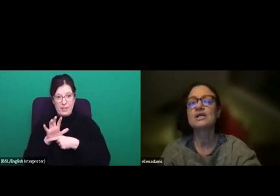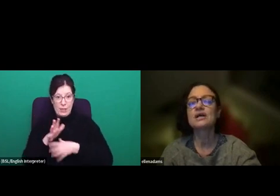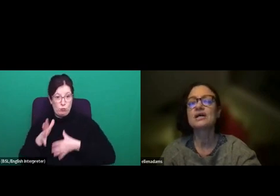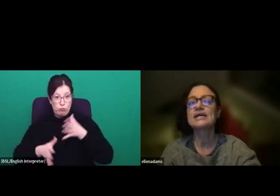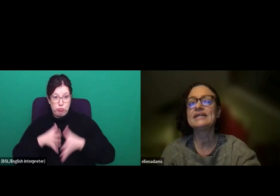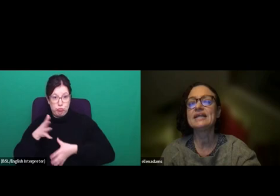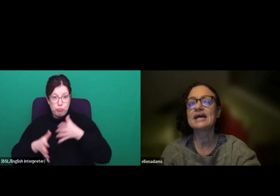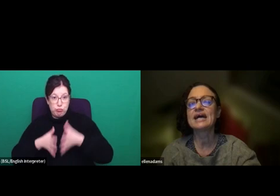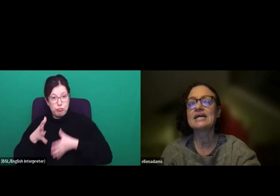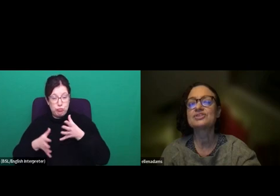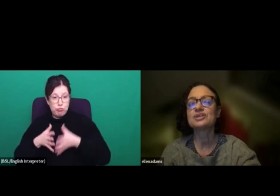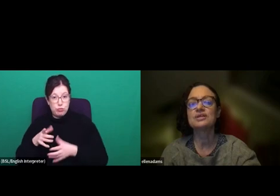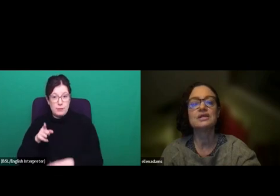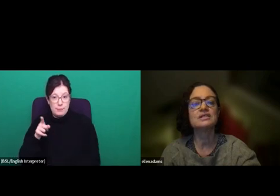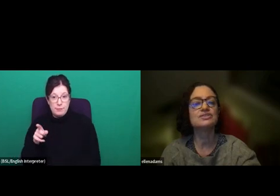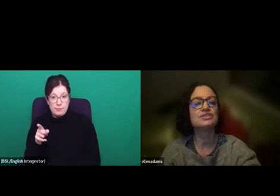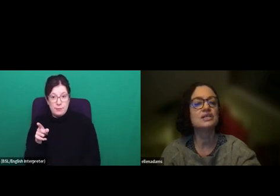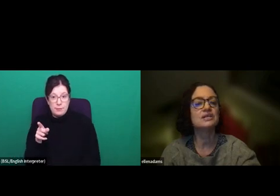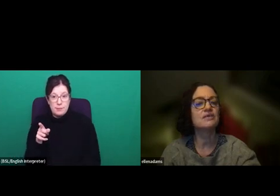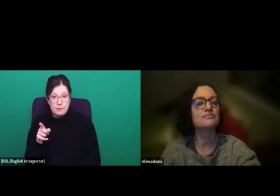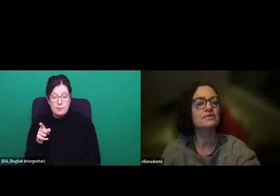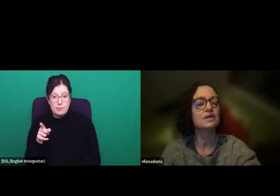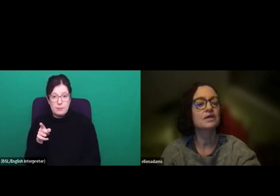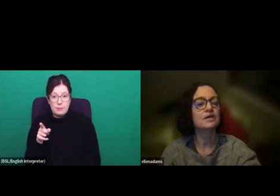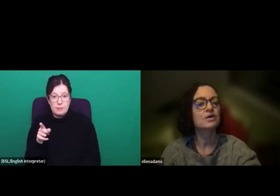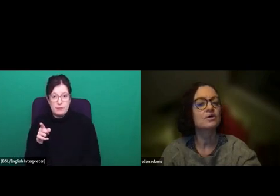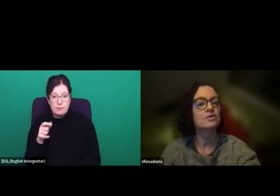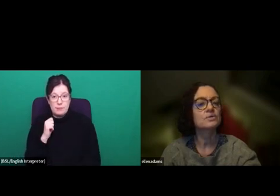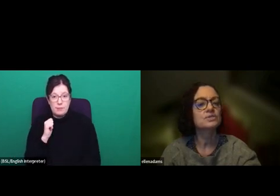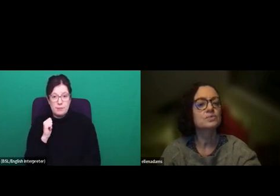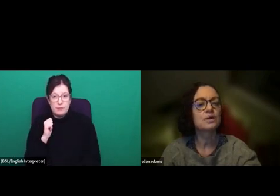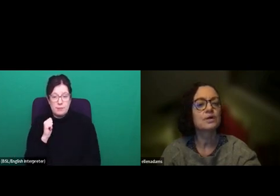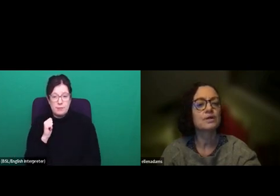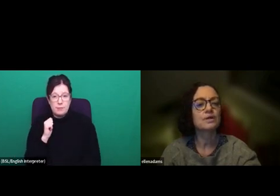Trudy Collier in action. And she,